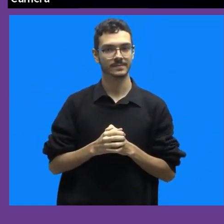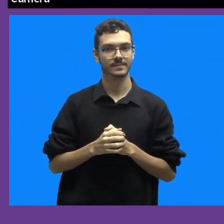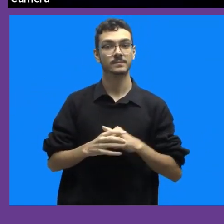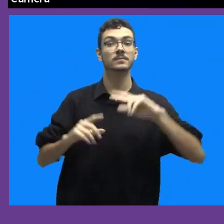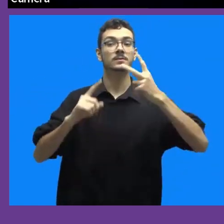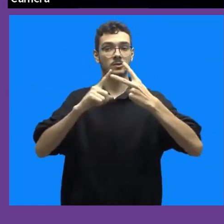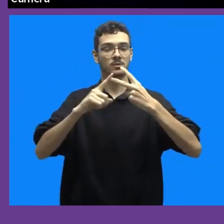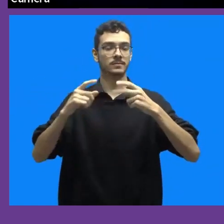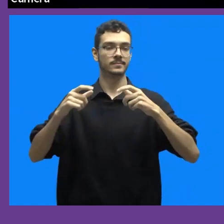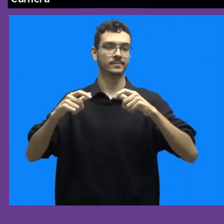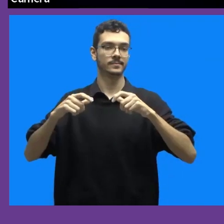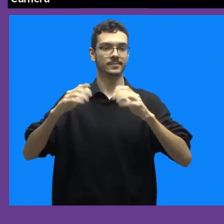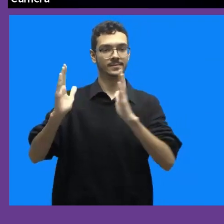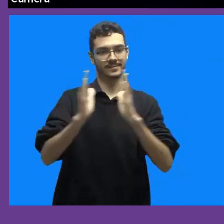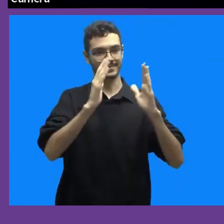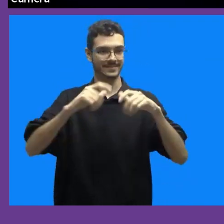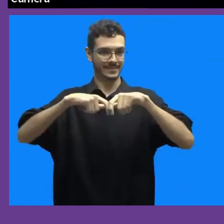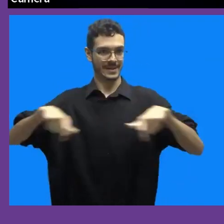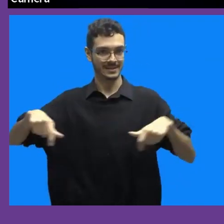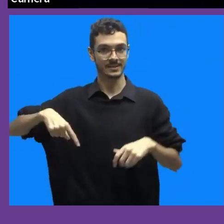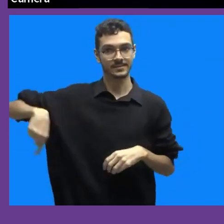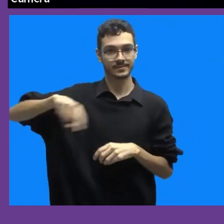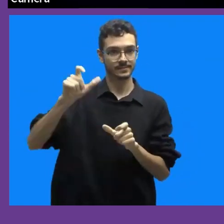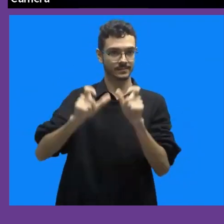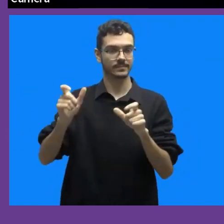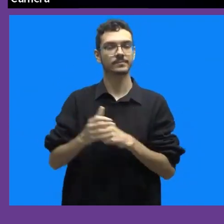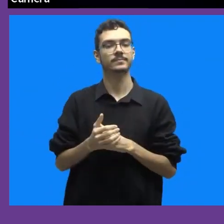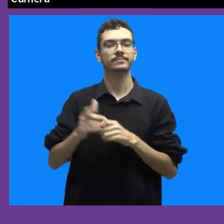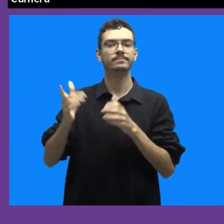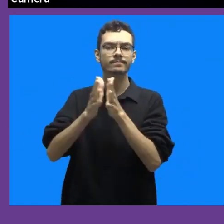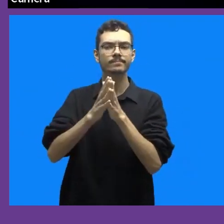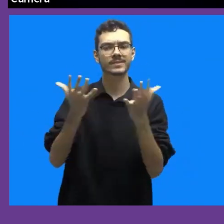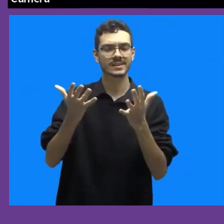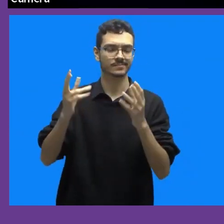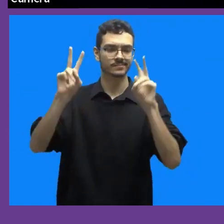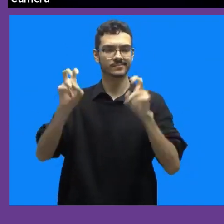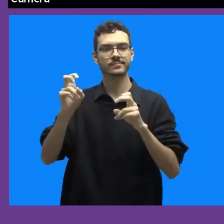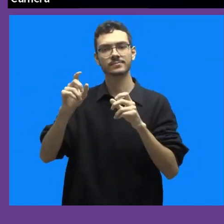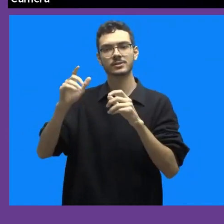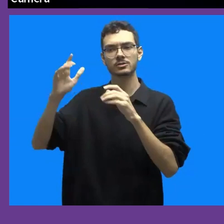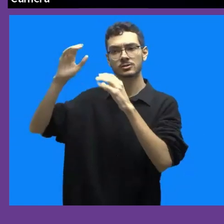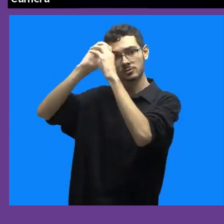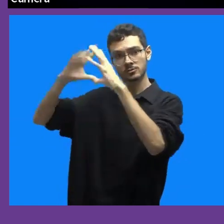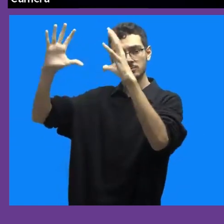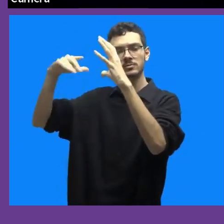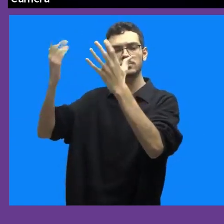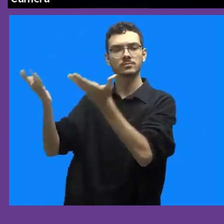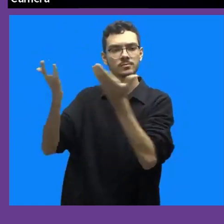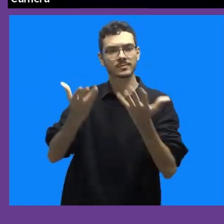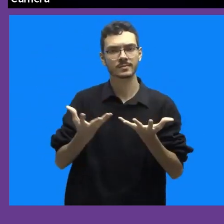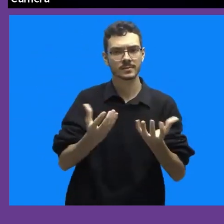translating these into tangible daily practices can be challenging. And finally,